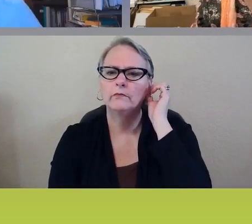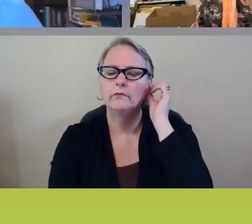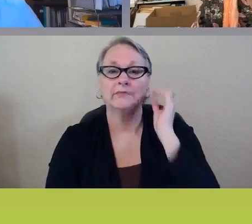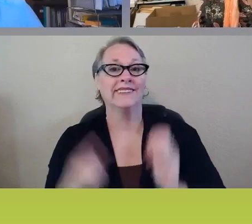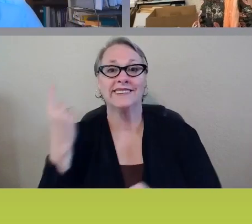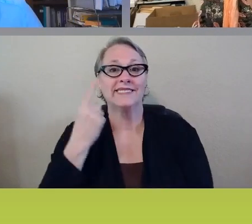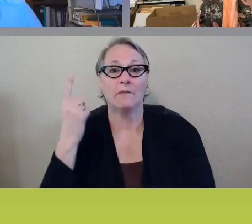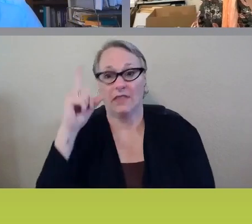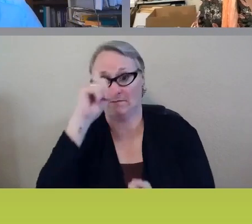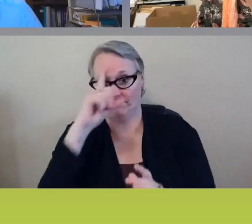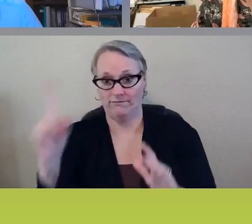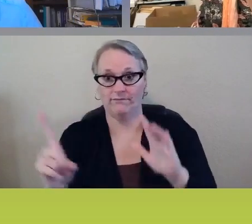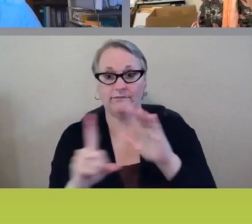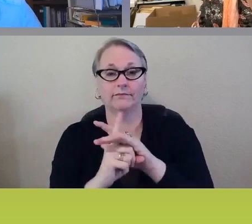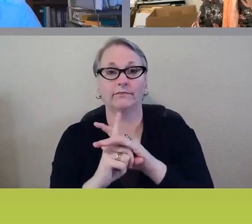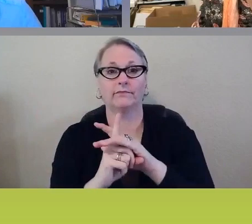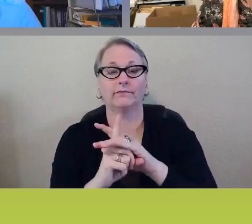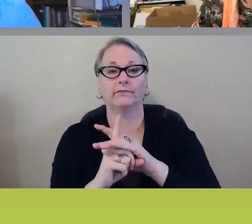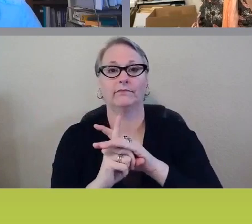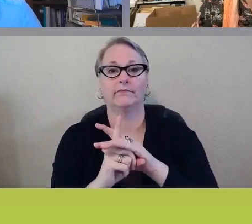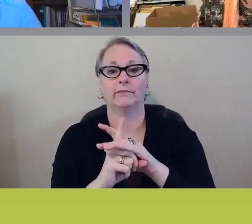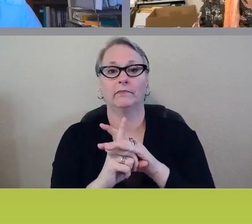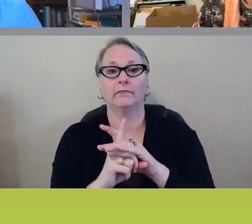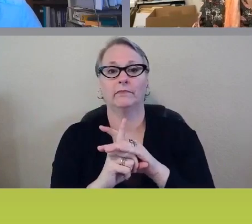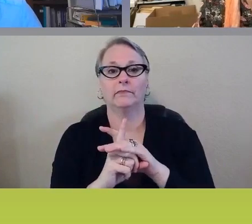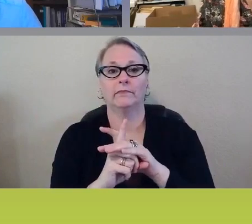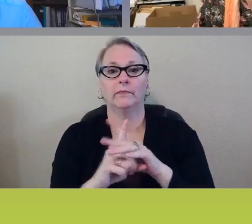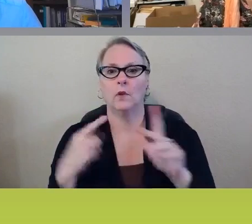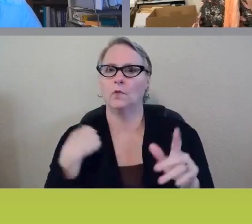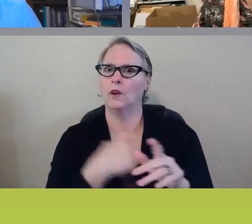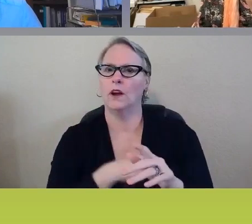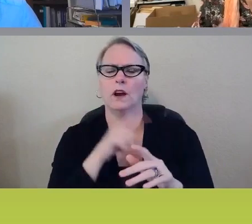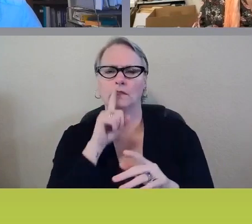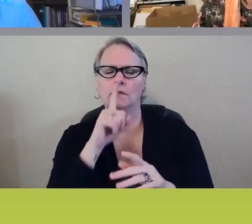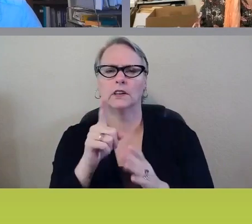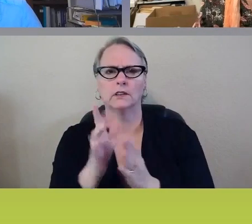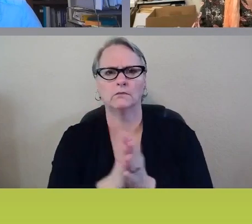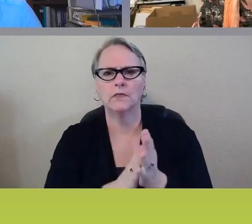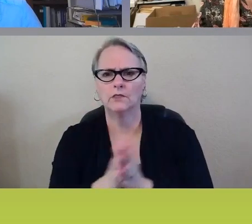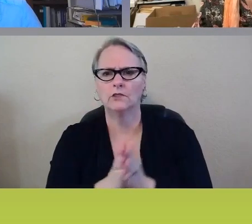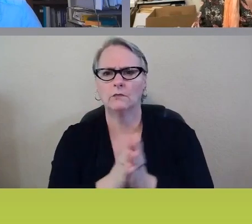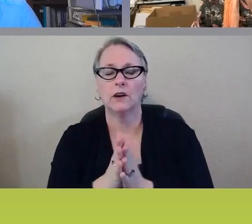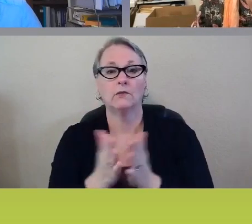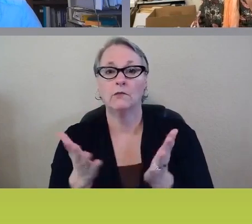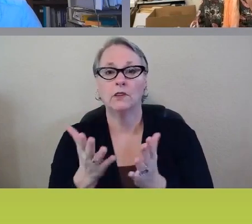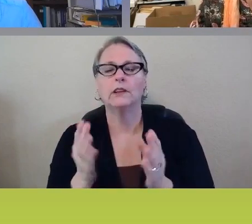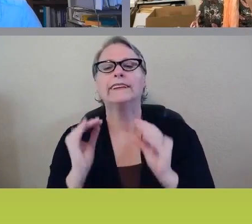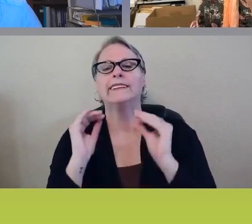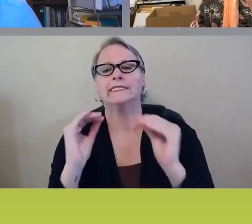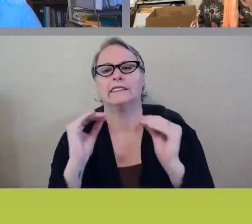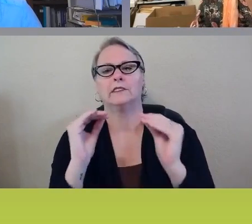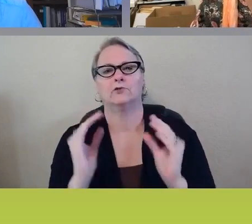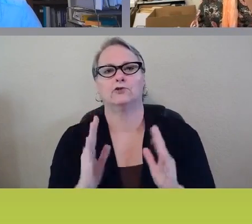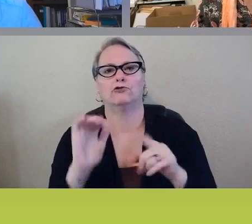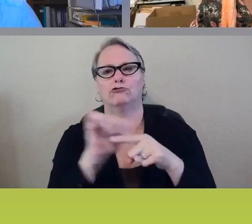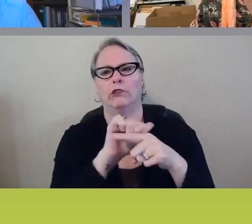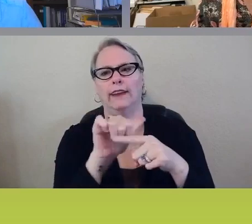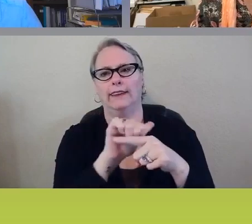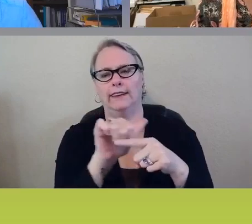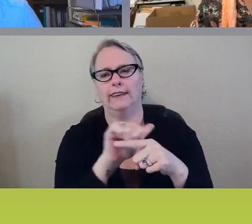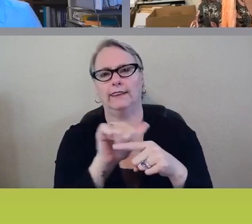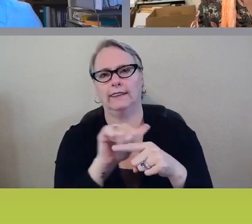and that is something that we are so passionate about, is teacher training. Because